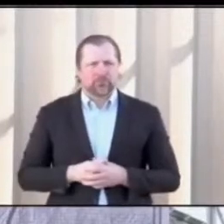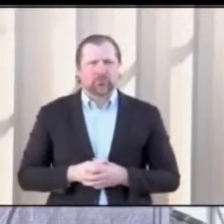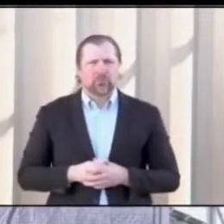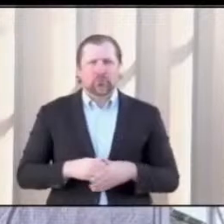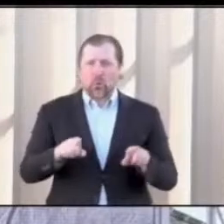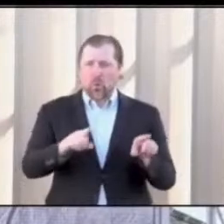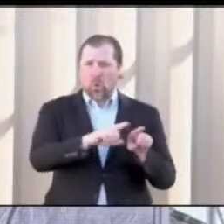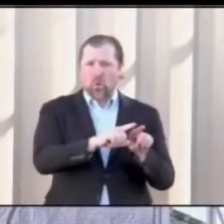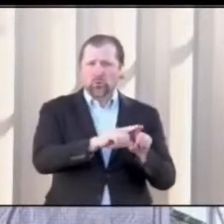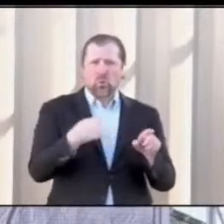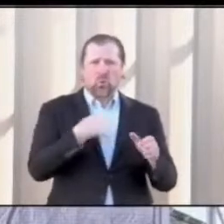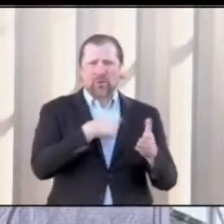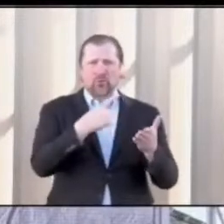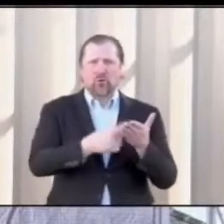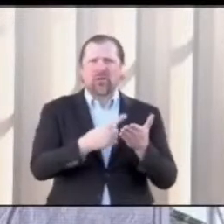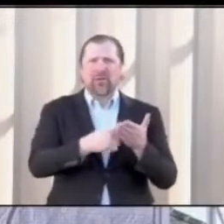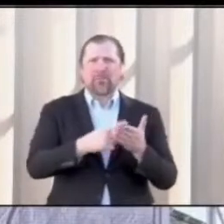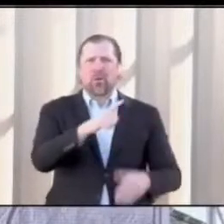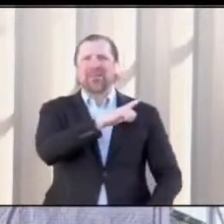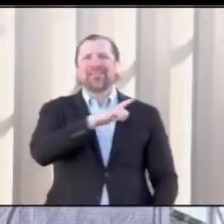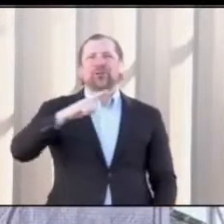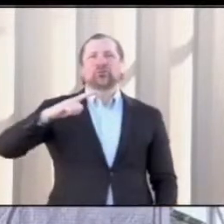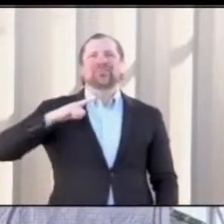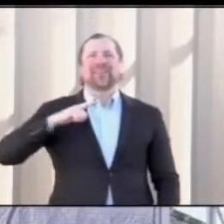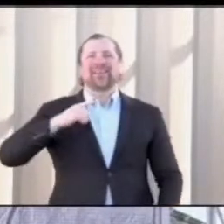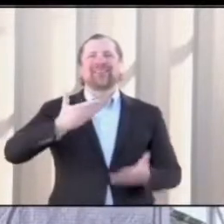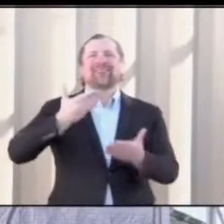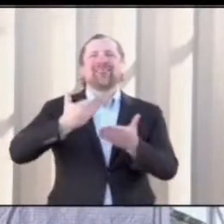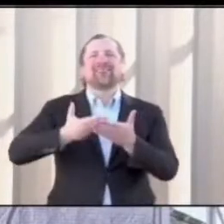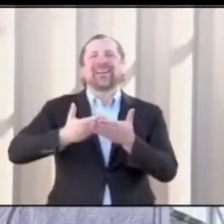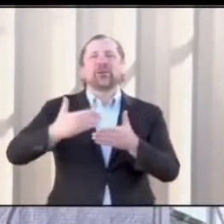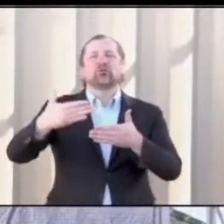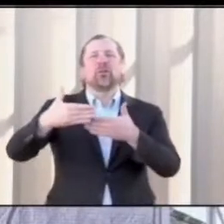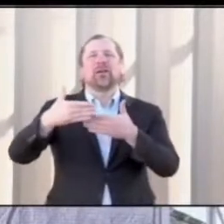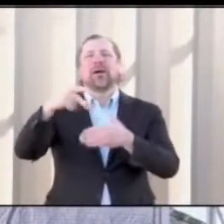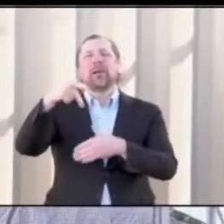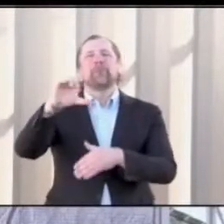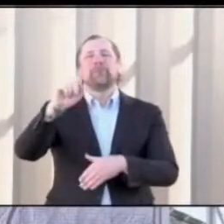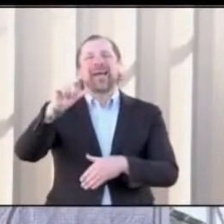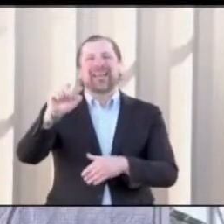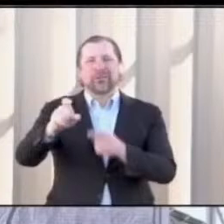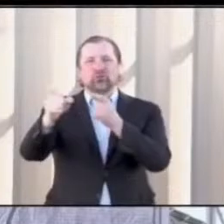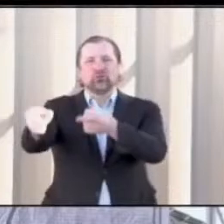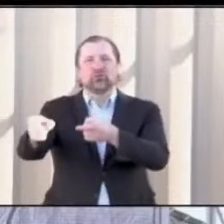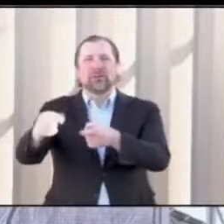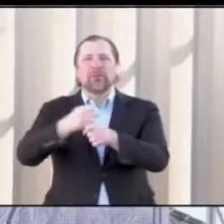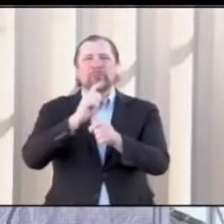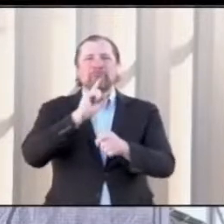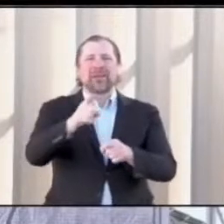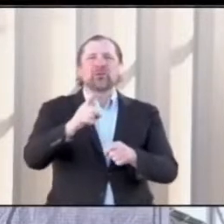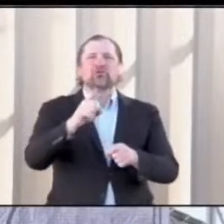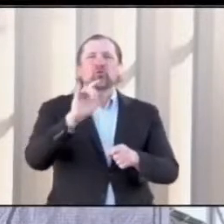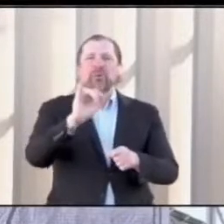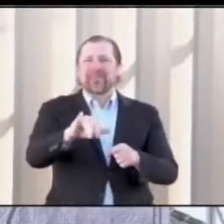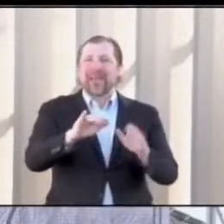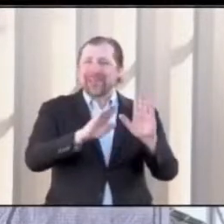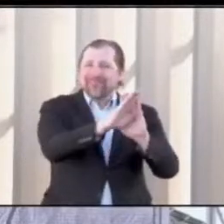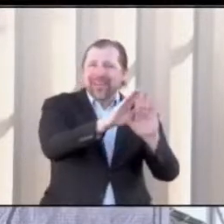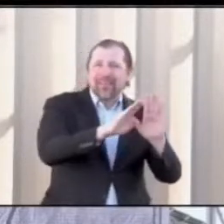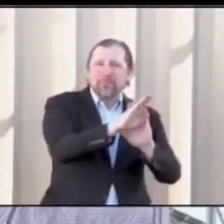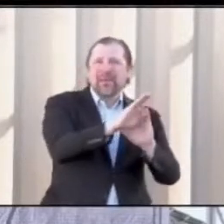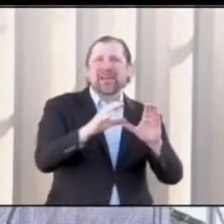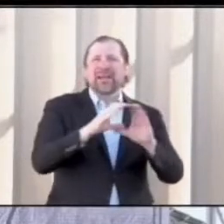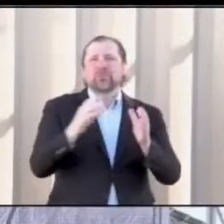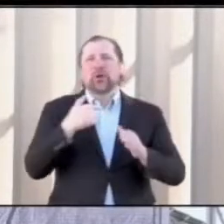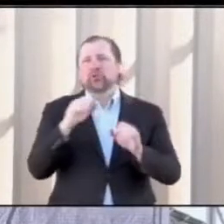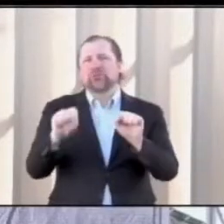We are also talking about a legislative package. I think what's really important is to make sure to streamline development as much as